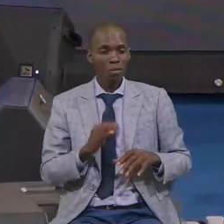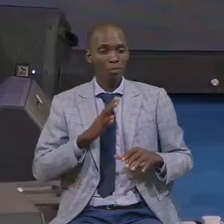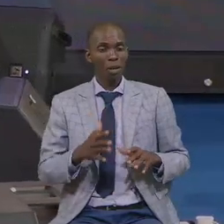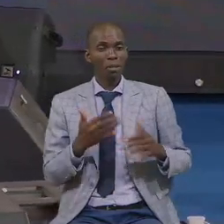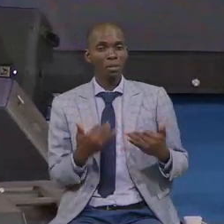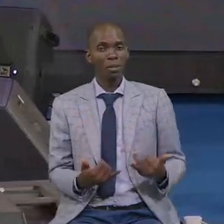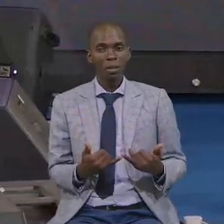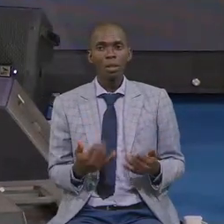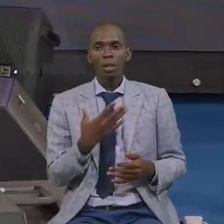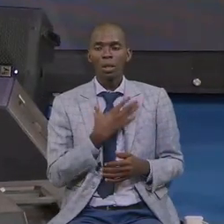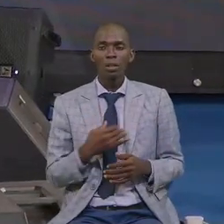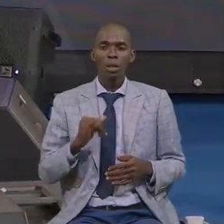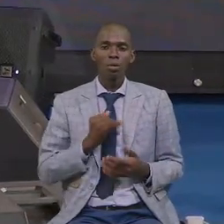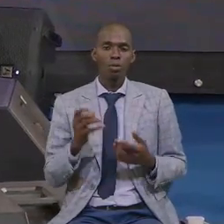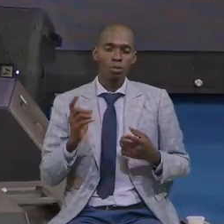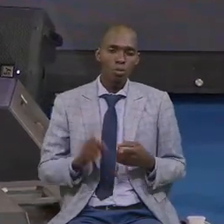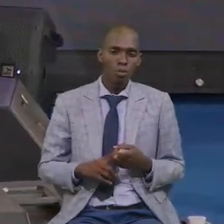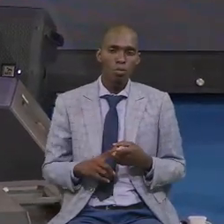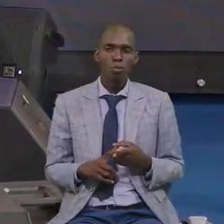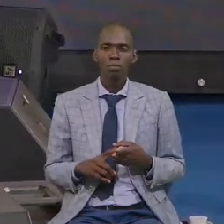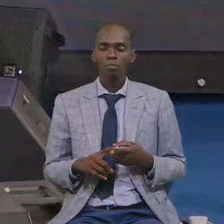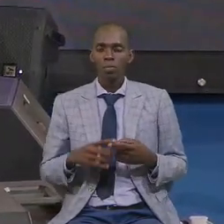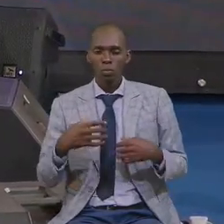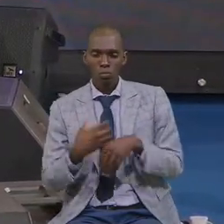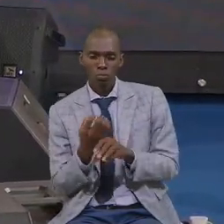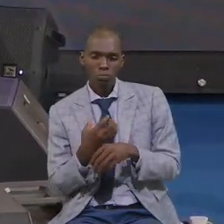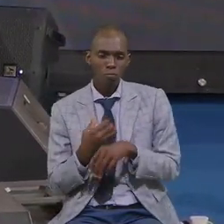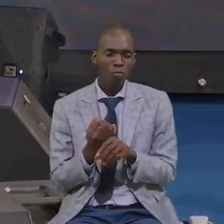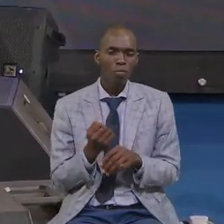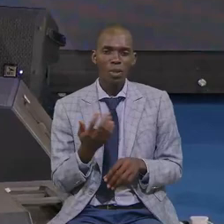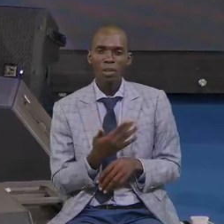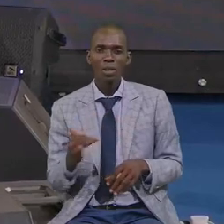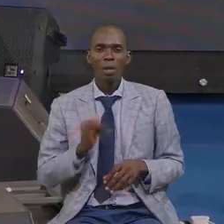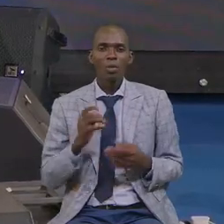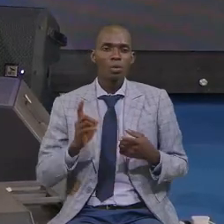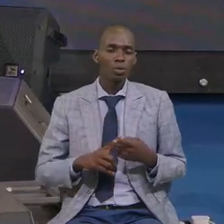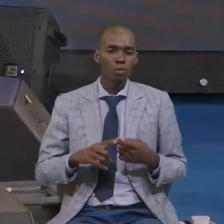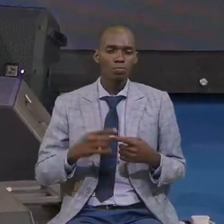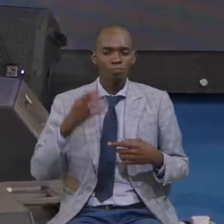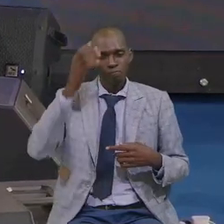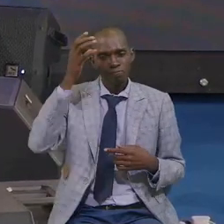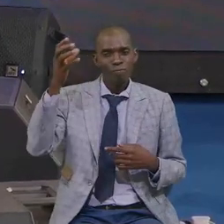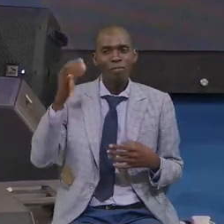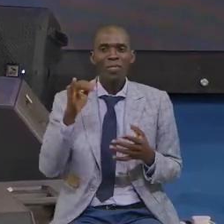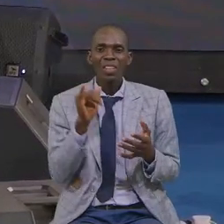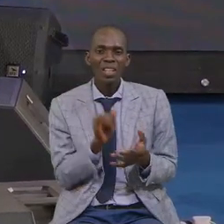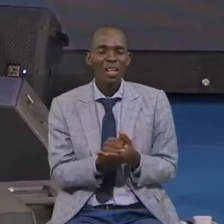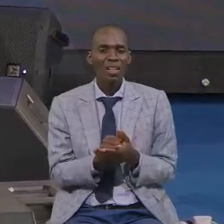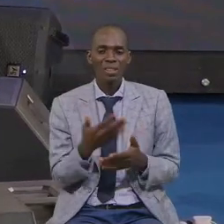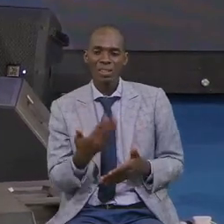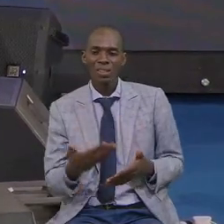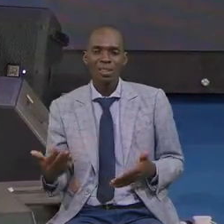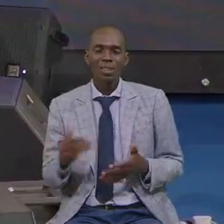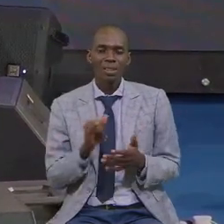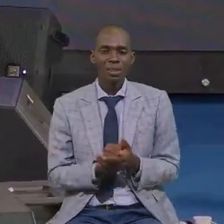beat out, and I want to craft out, and I want to create that instrument, that